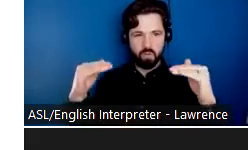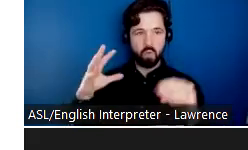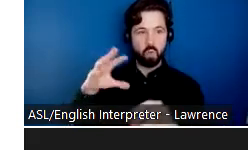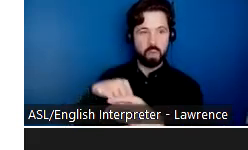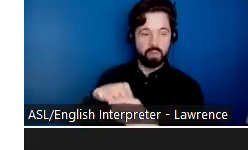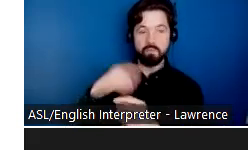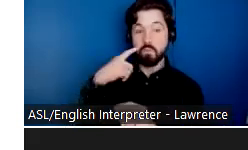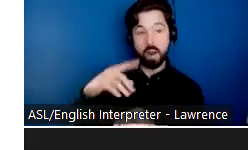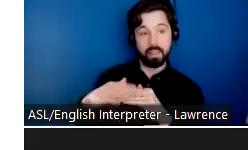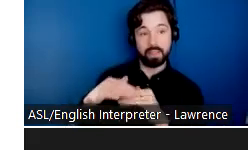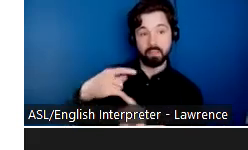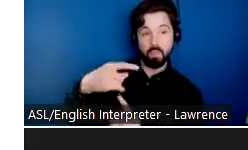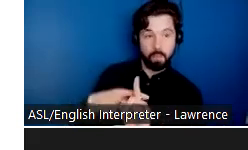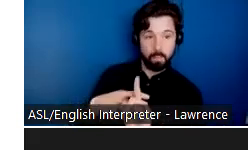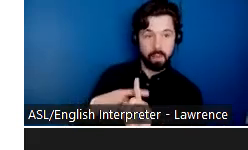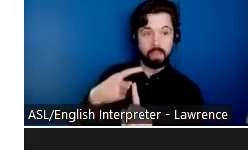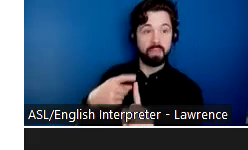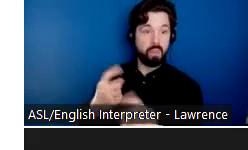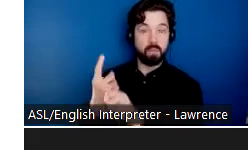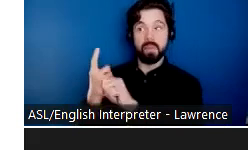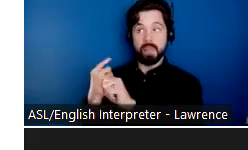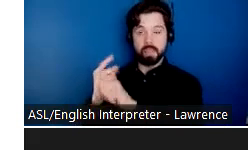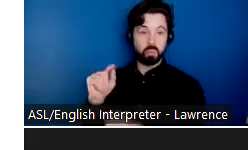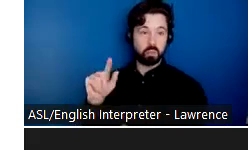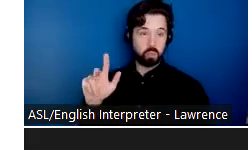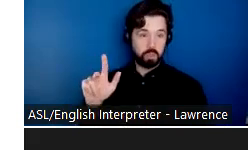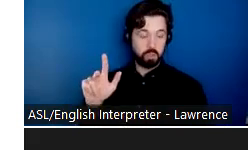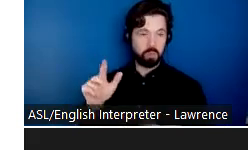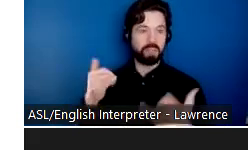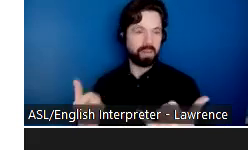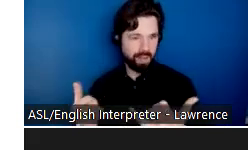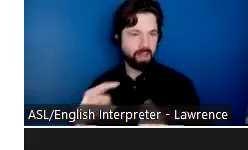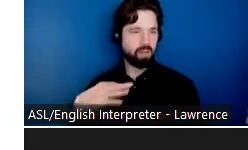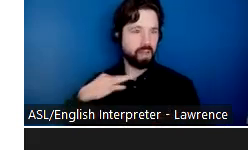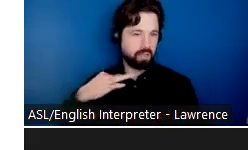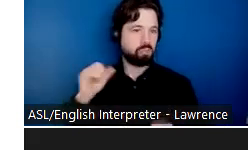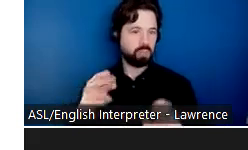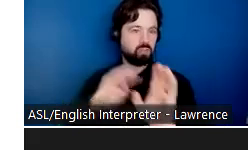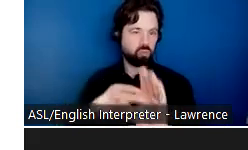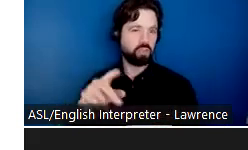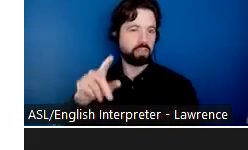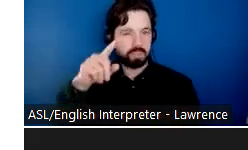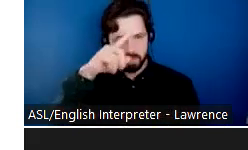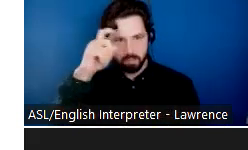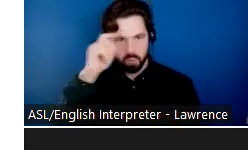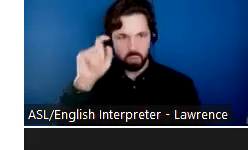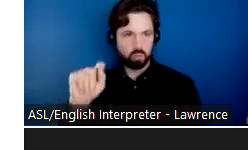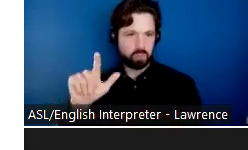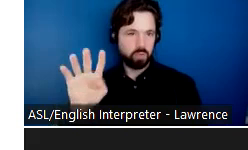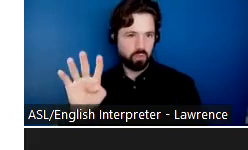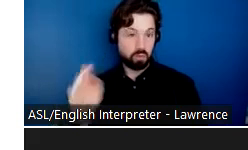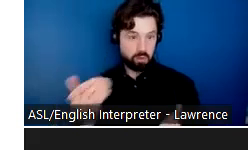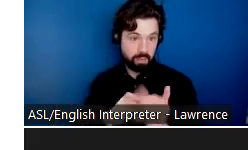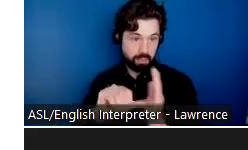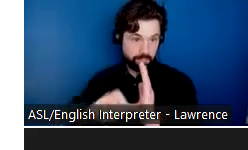previous instructional school year will be eligible to Summer EBT for 2024. I will reiterate,